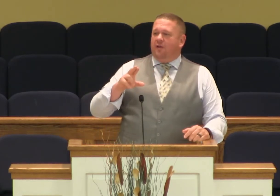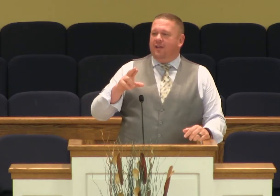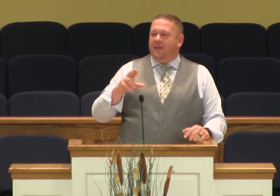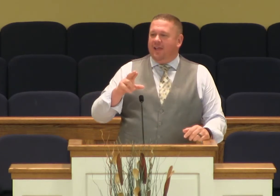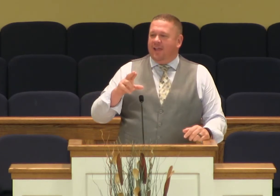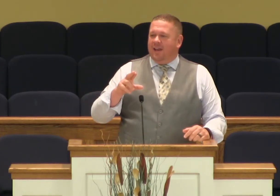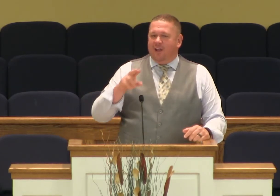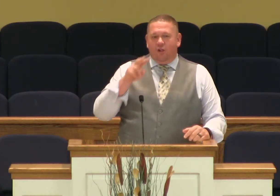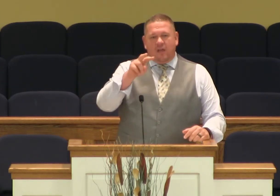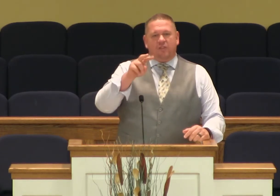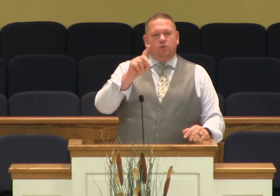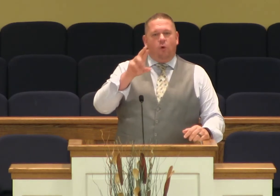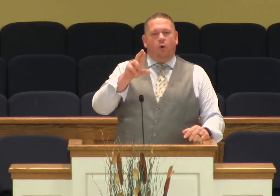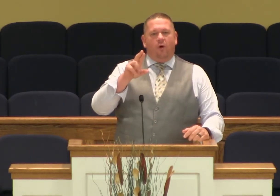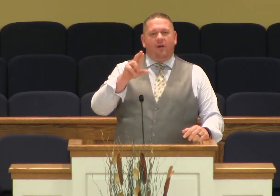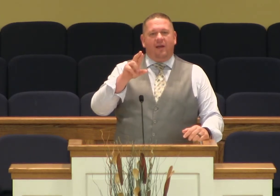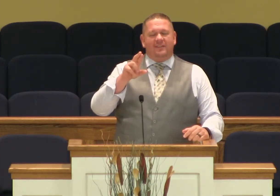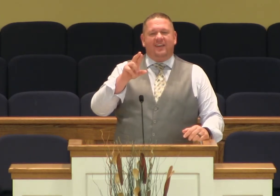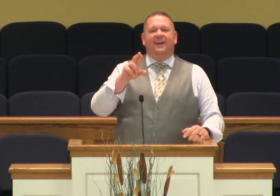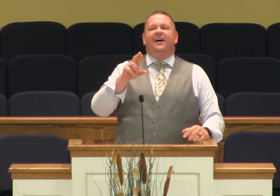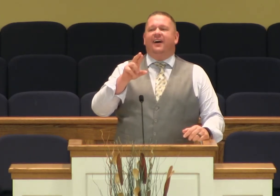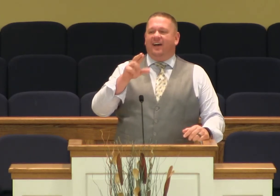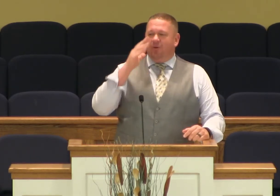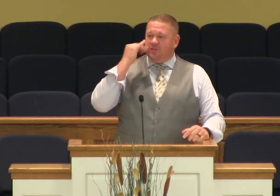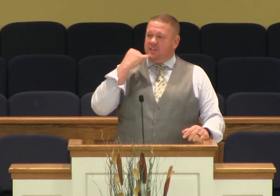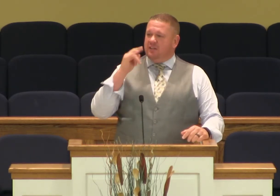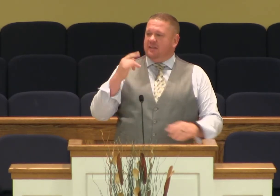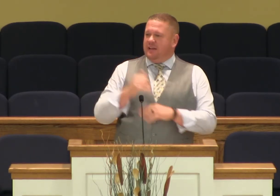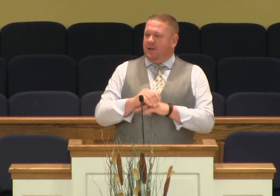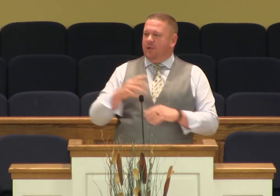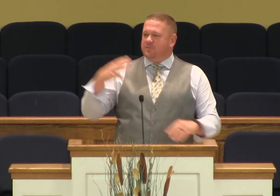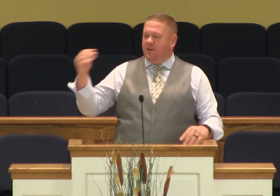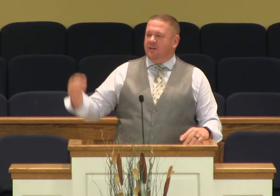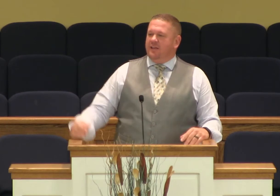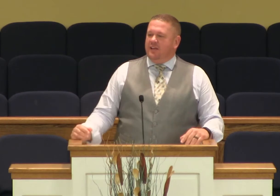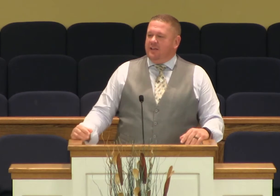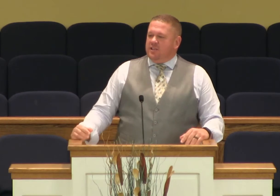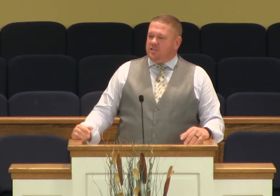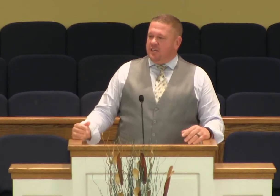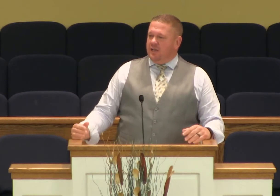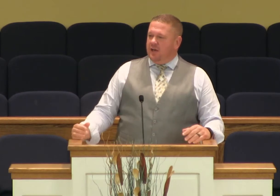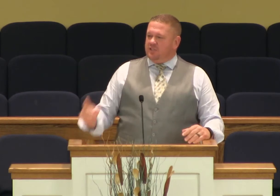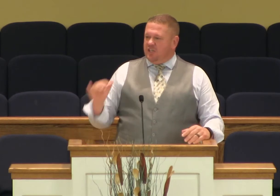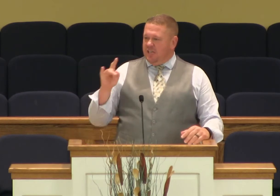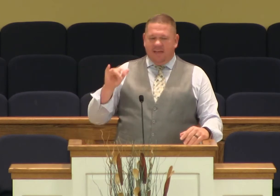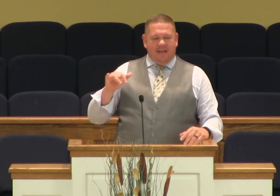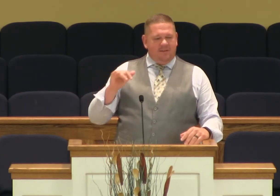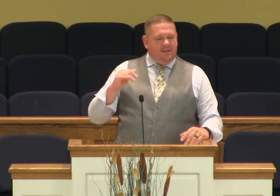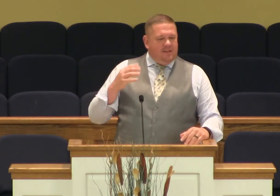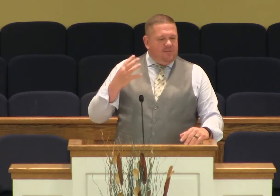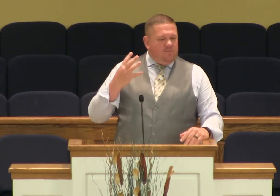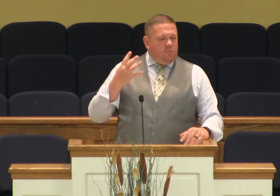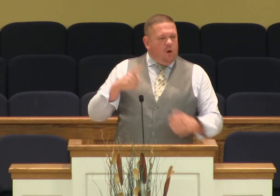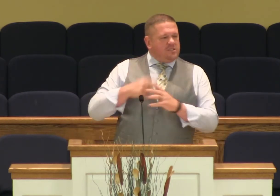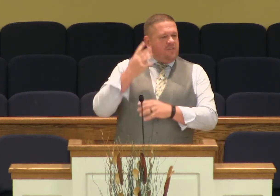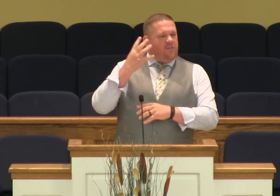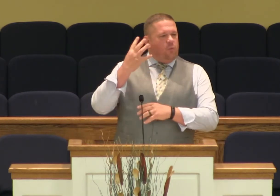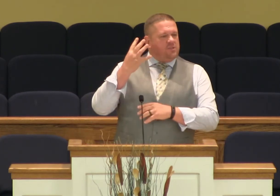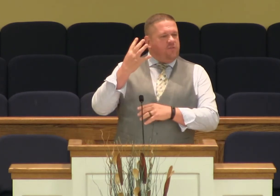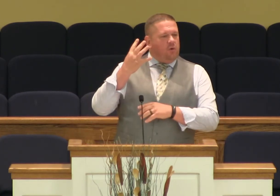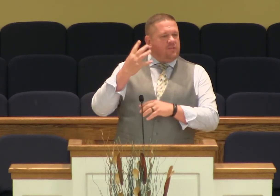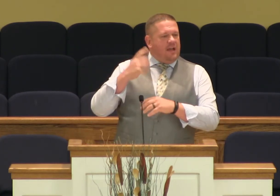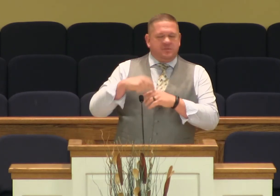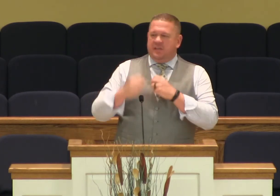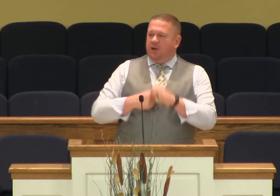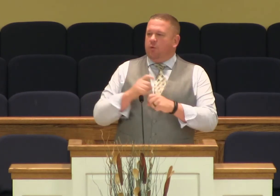door, and I look at the door, and it's like, I know what Janelle did tonight while I was gone. She did that